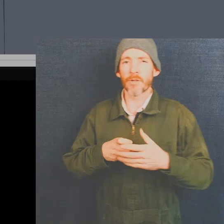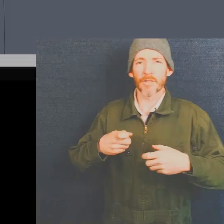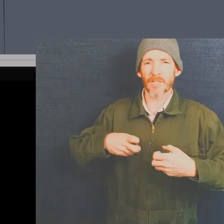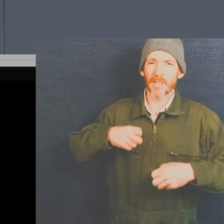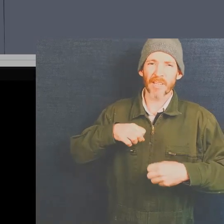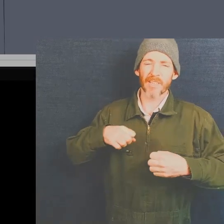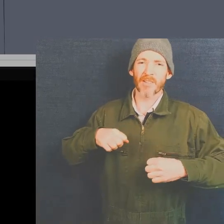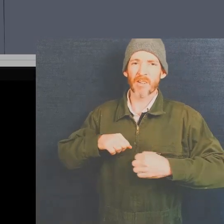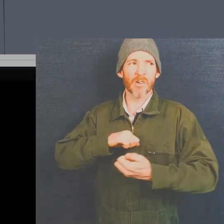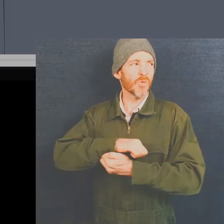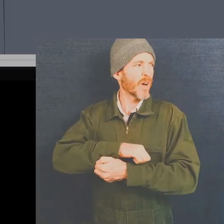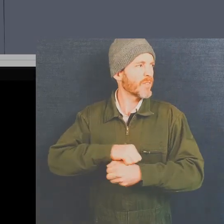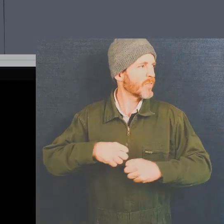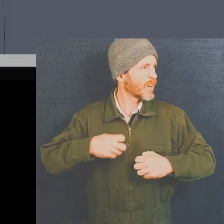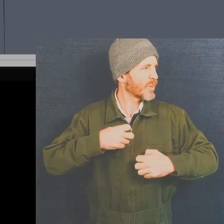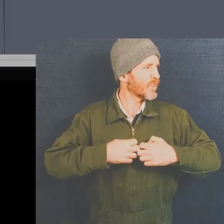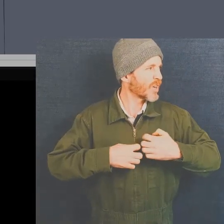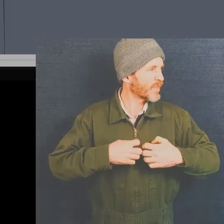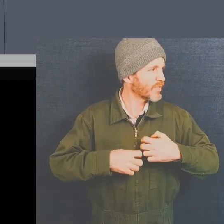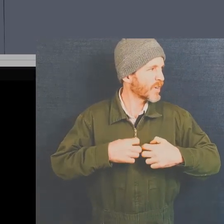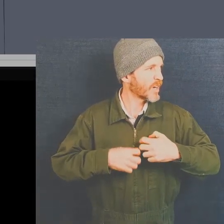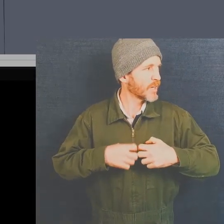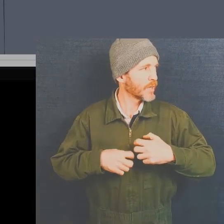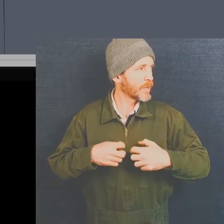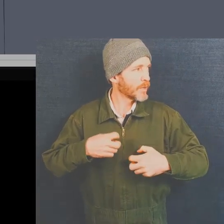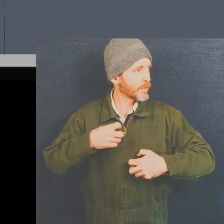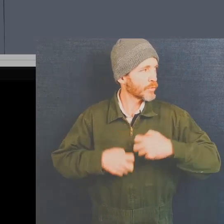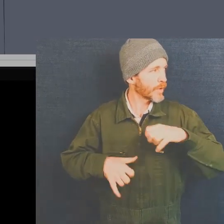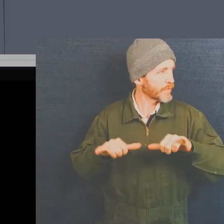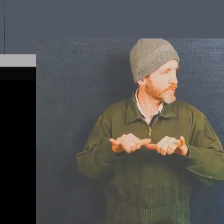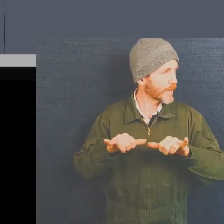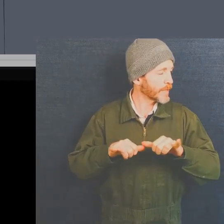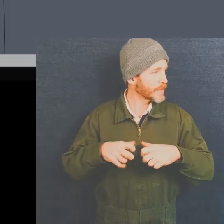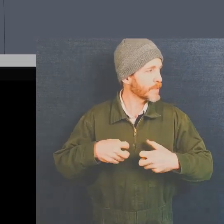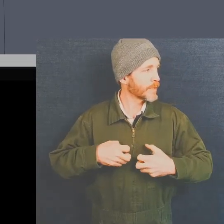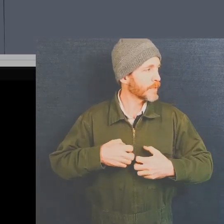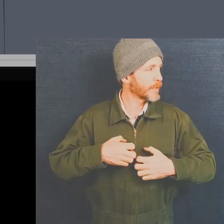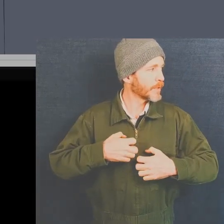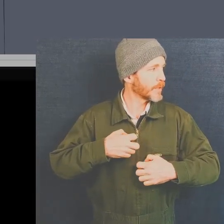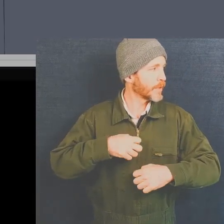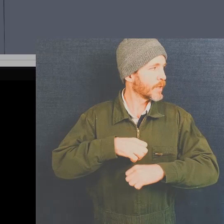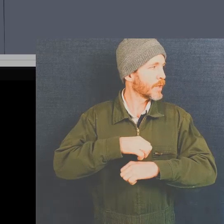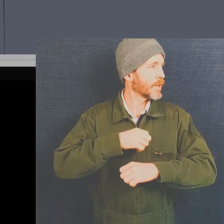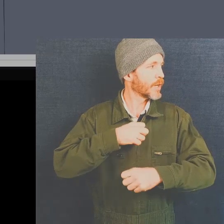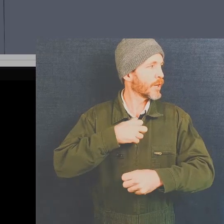I drew it just like a rough rough size.